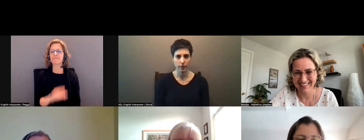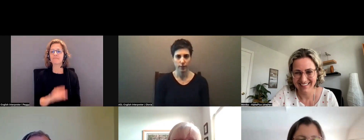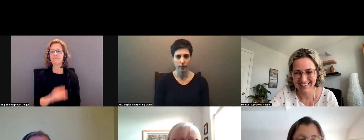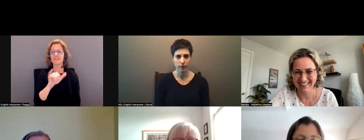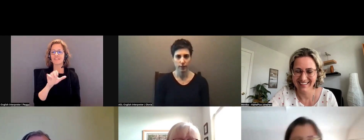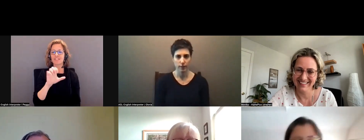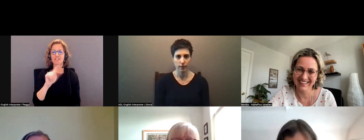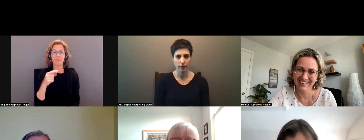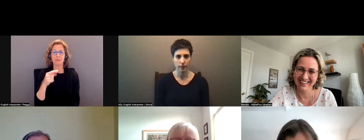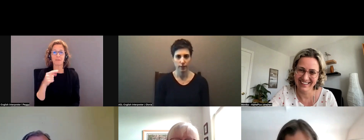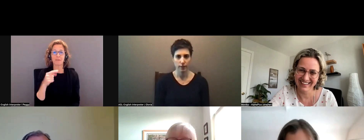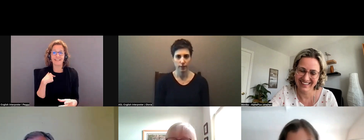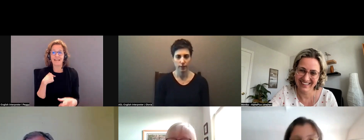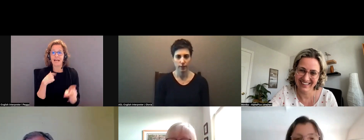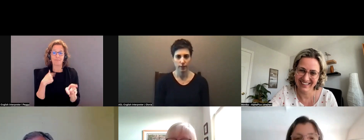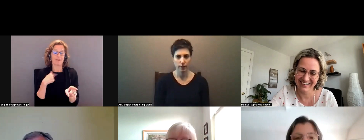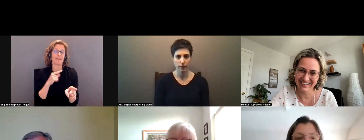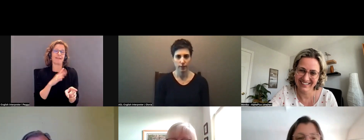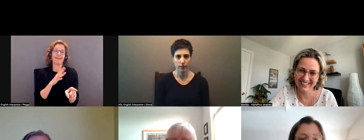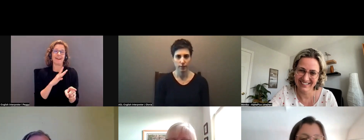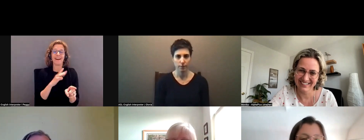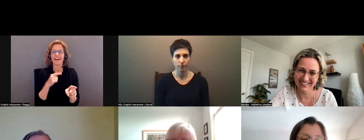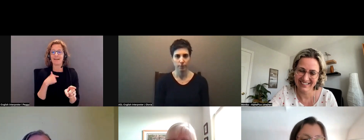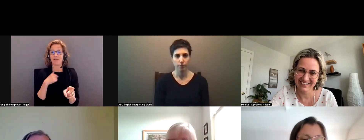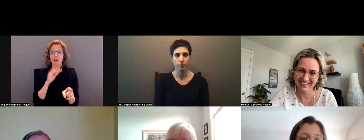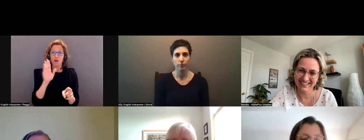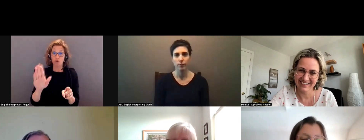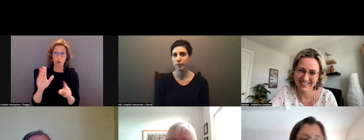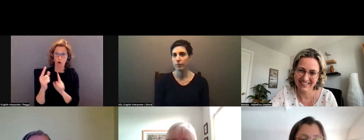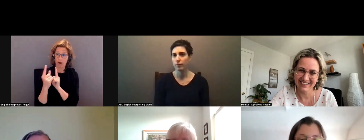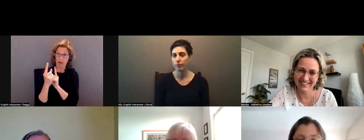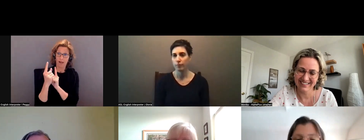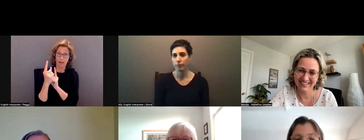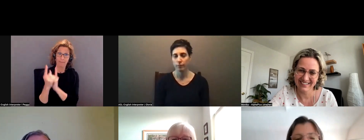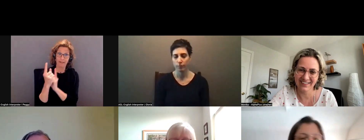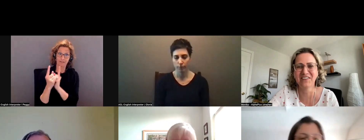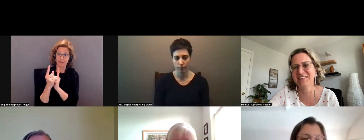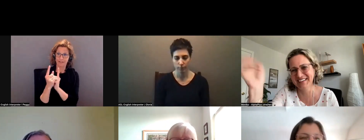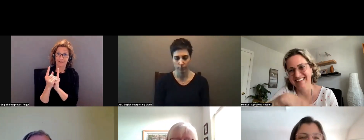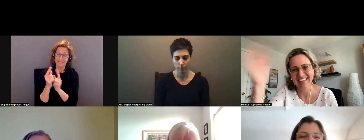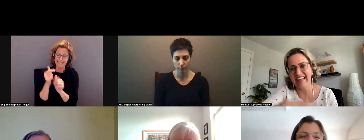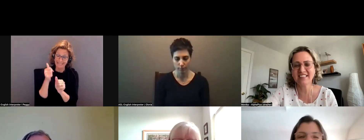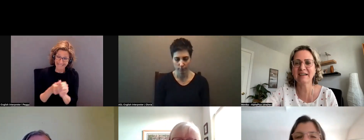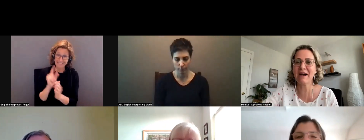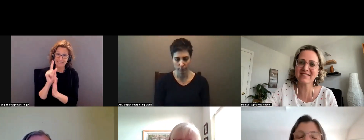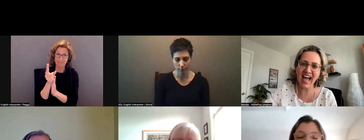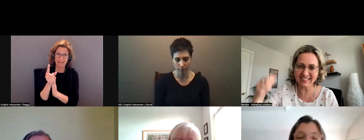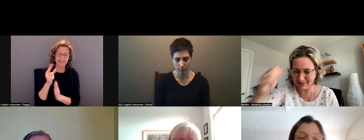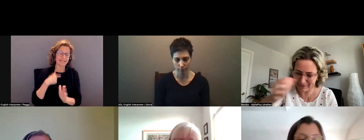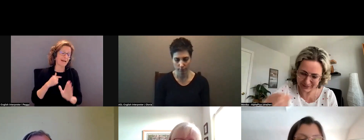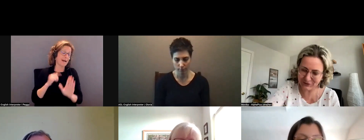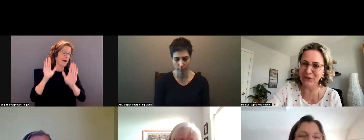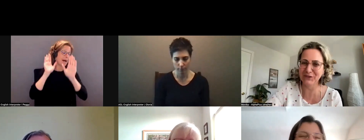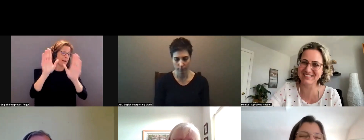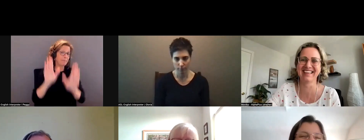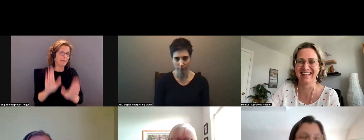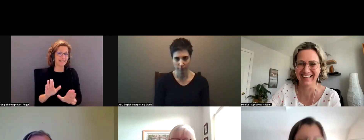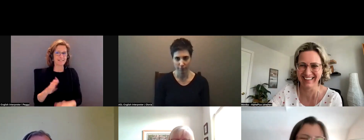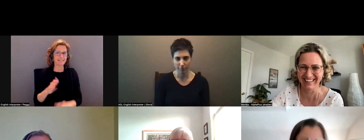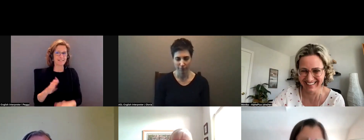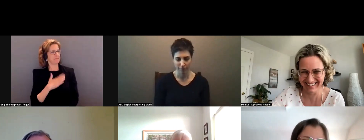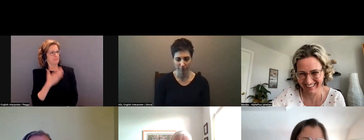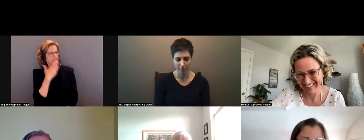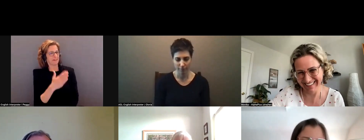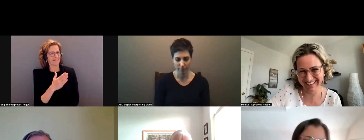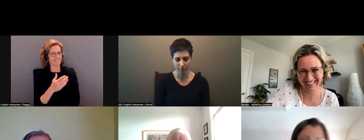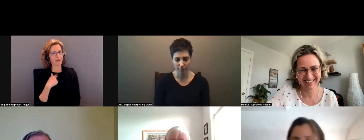No, I've found every bit of your mentoring amazing. And I'm coming away from this. It's about